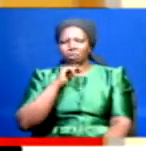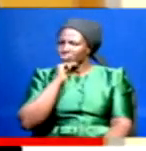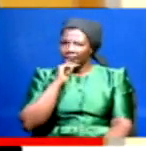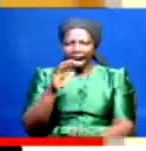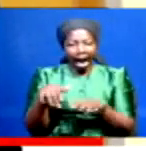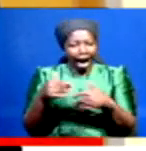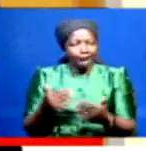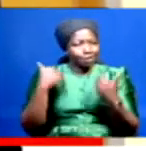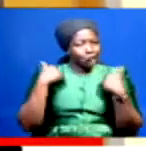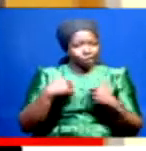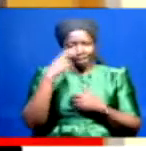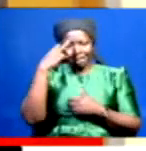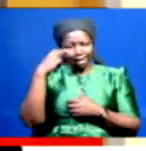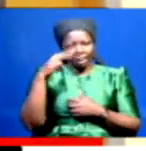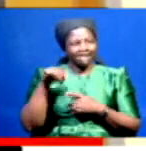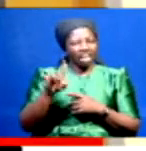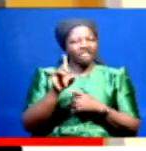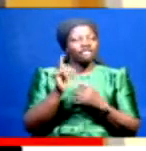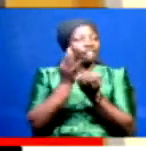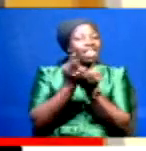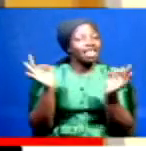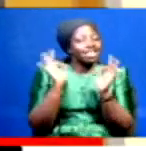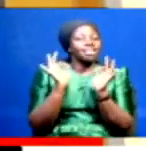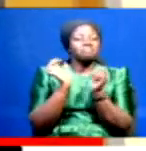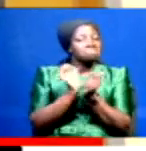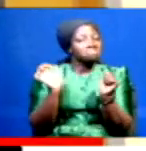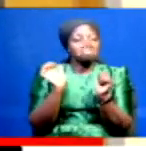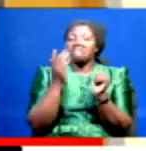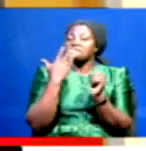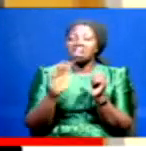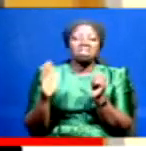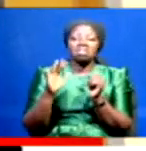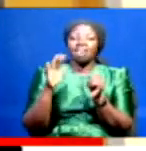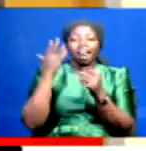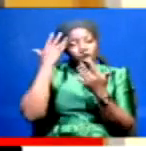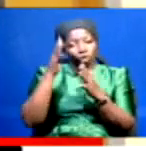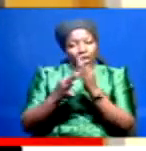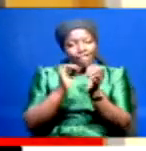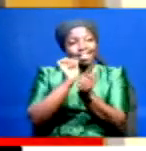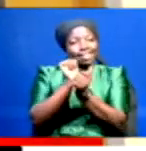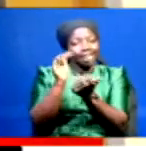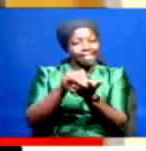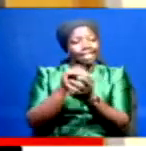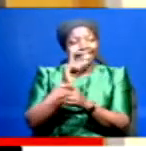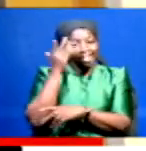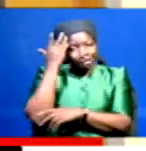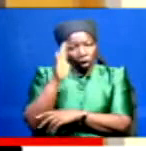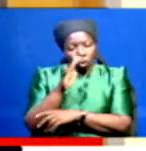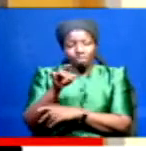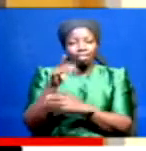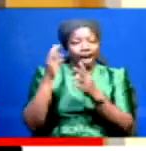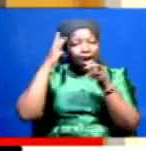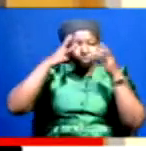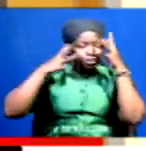free. I don't know whether they have arrested him. So these are things which are worrying. These are things that the local administration,